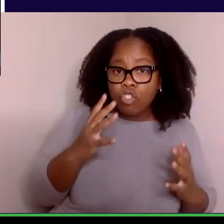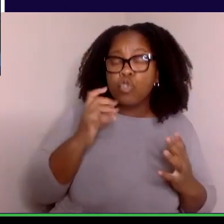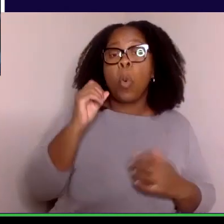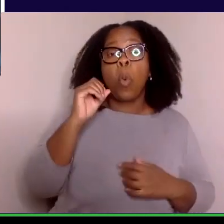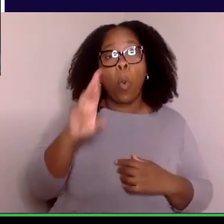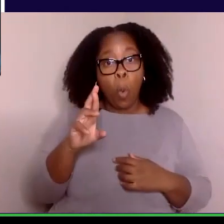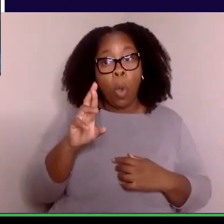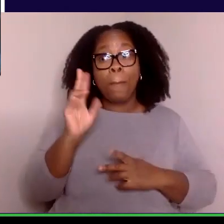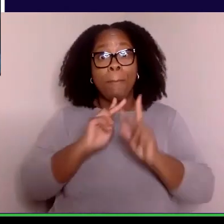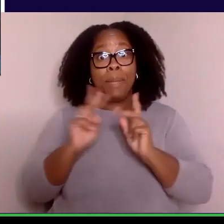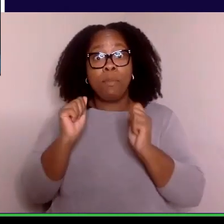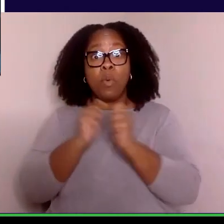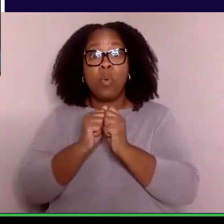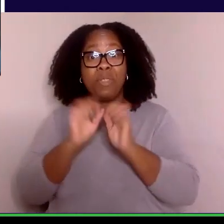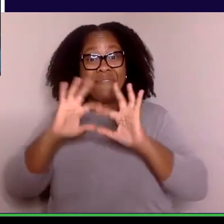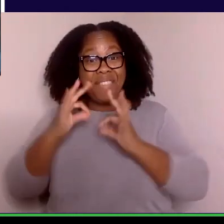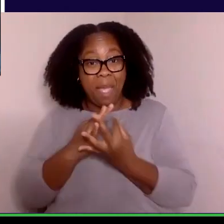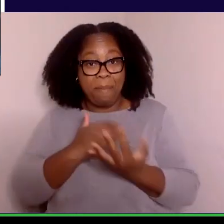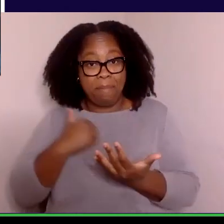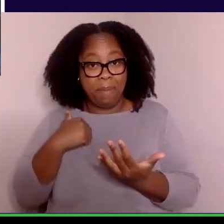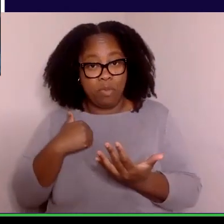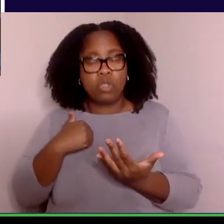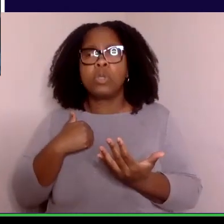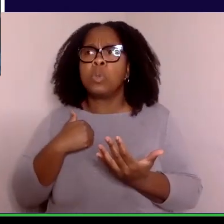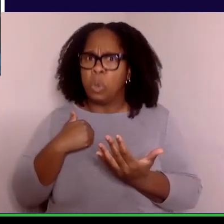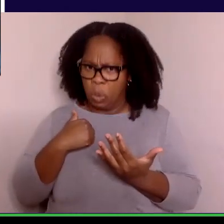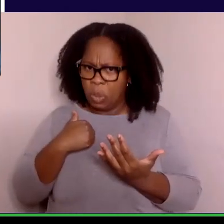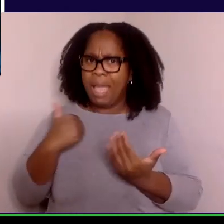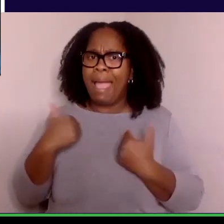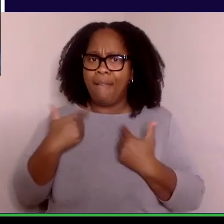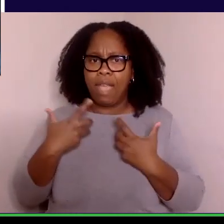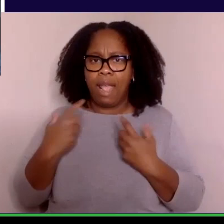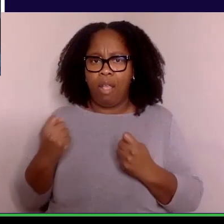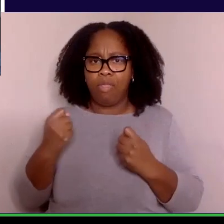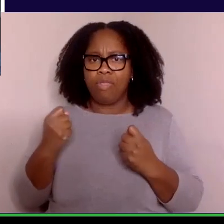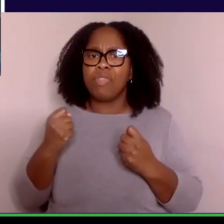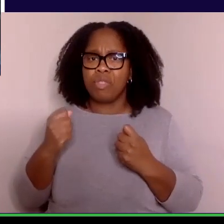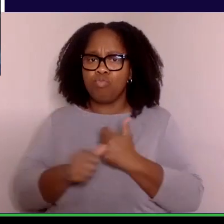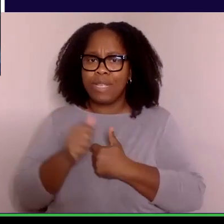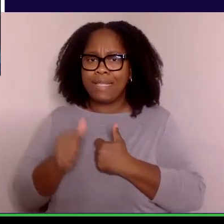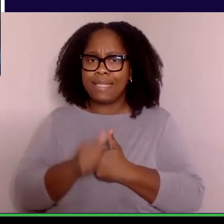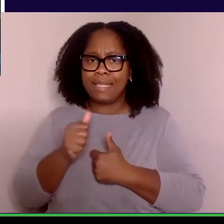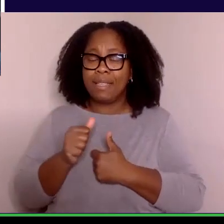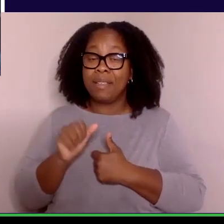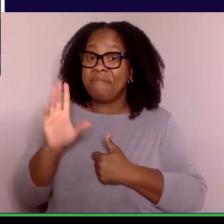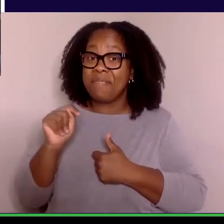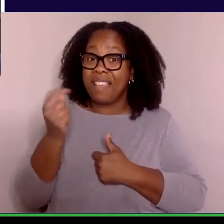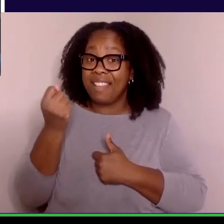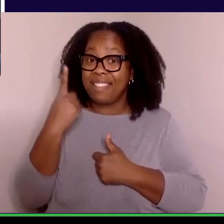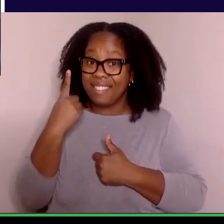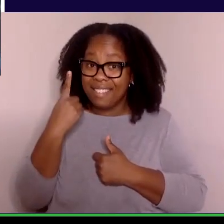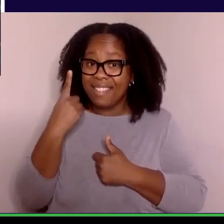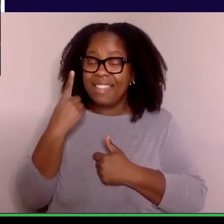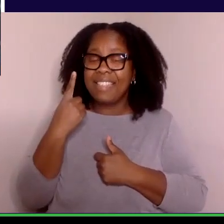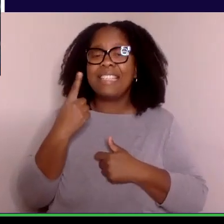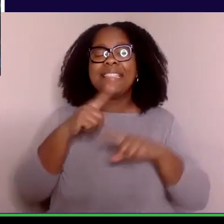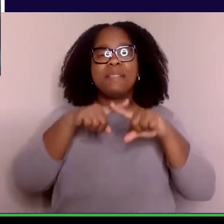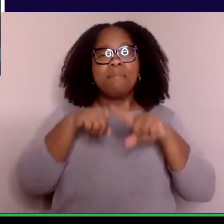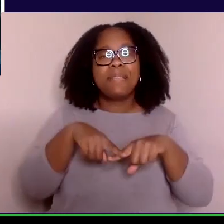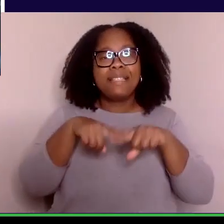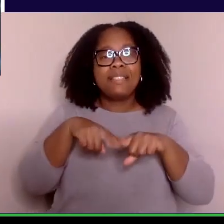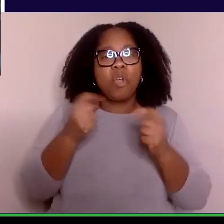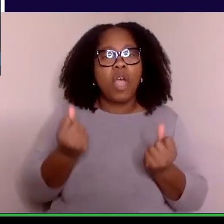risk. However, their ability to do this would be largely determined by how many